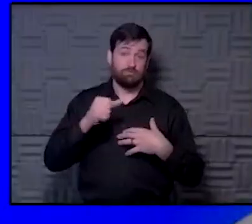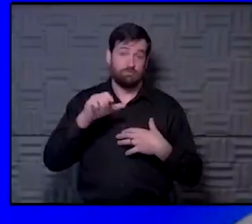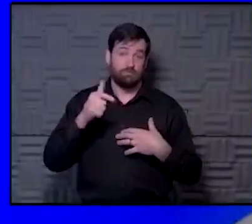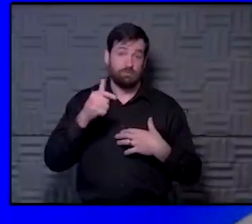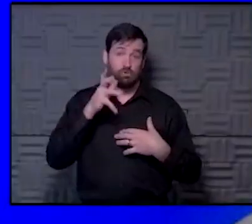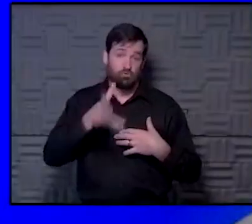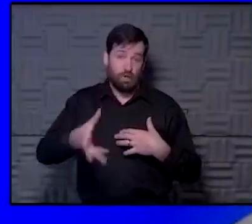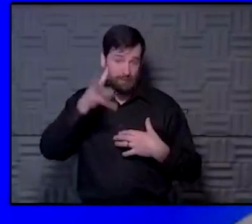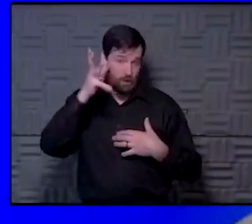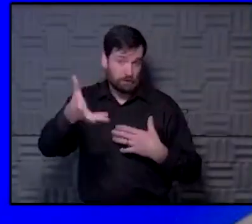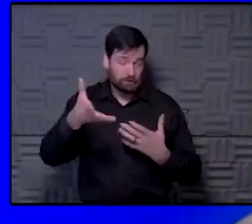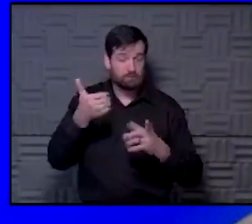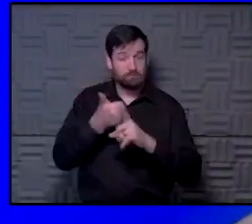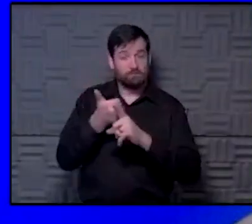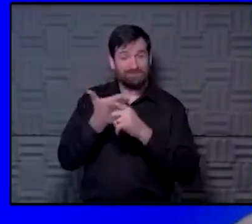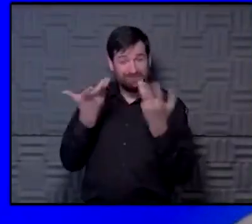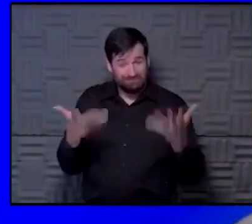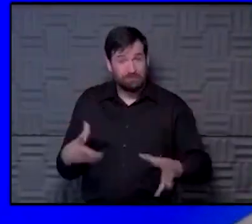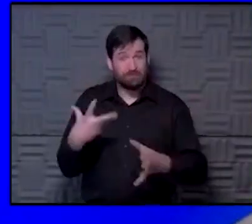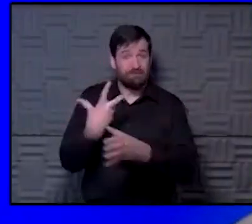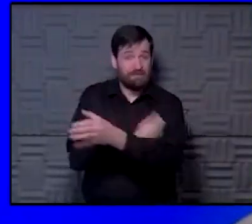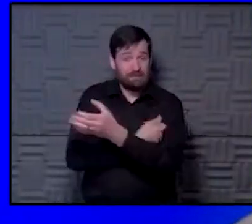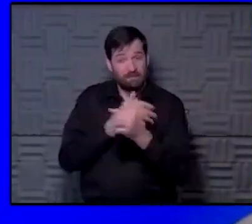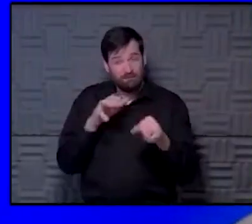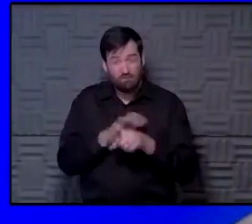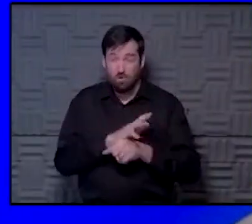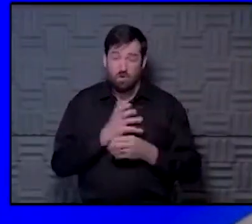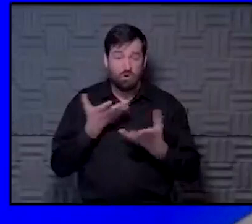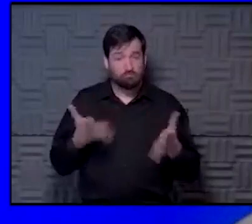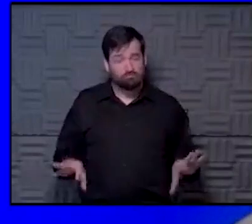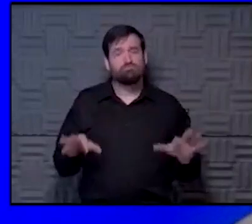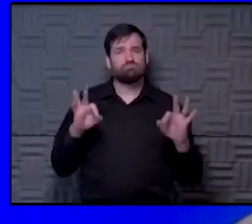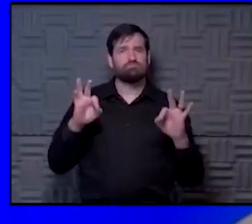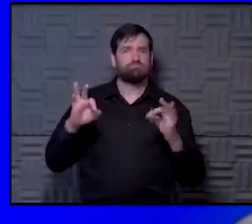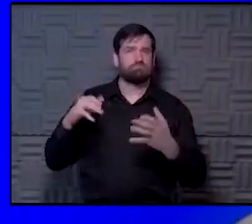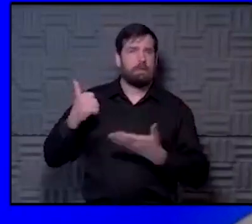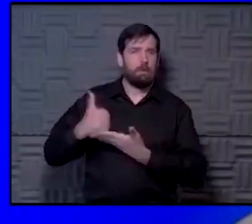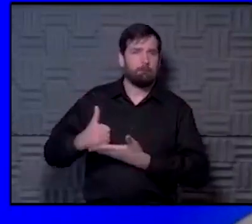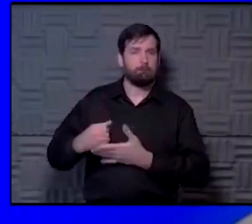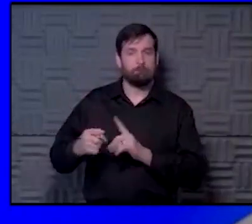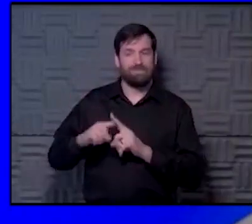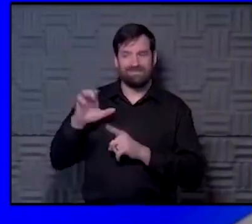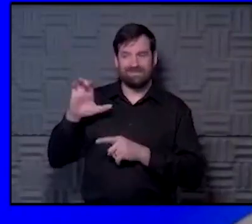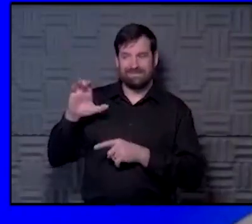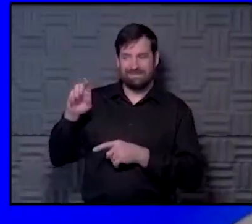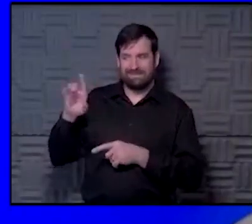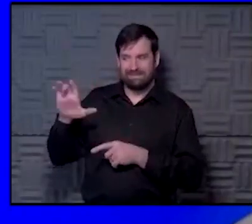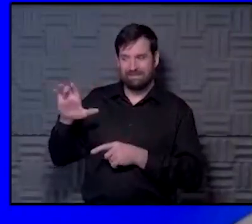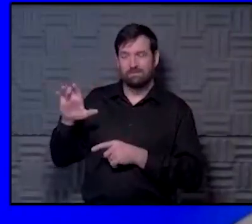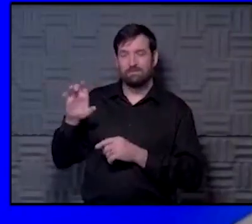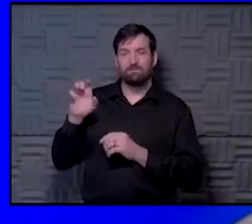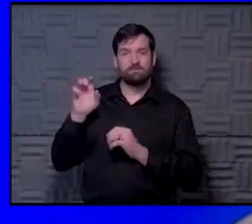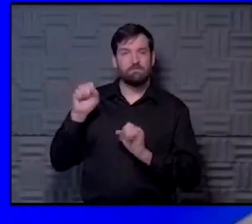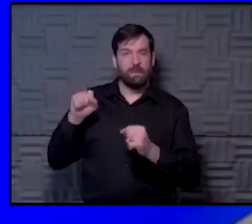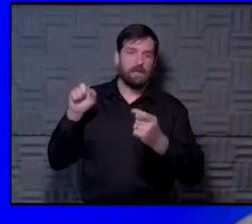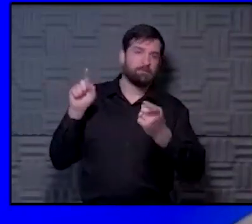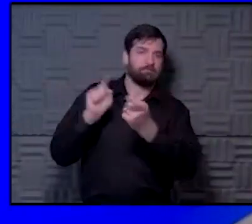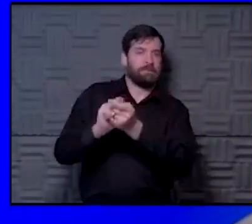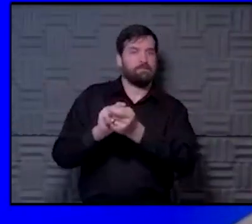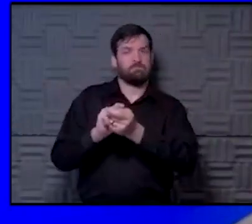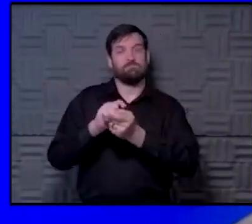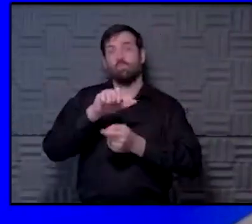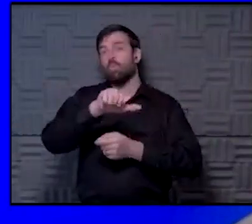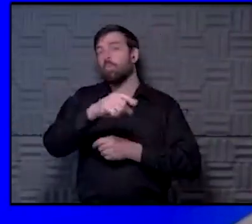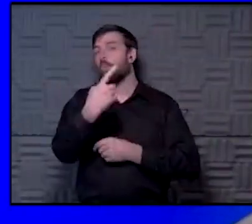you're fully vaccinated, that will certainly help. But as you said, per CDC recommendations, you are able to meet with one